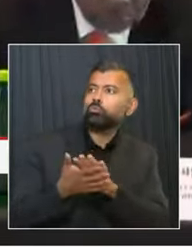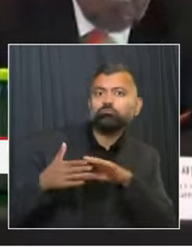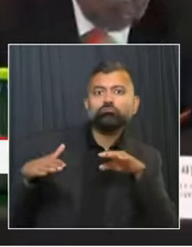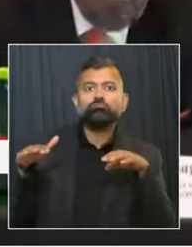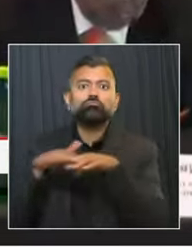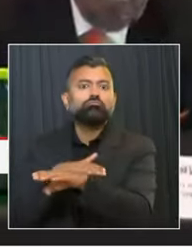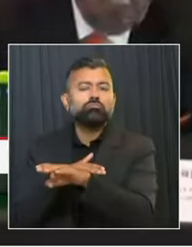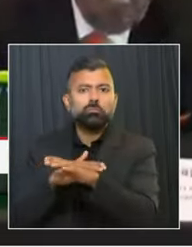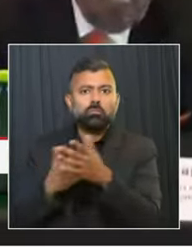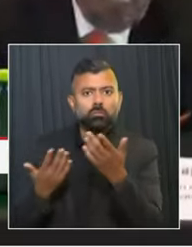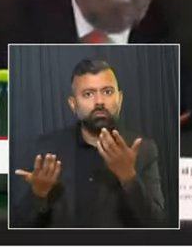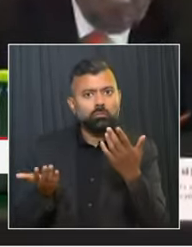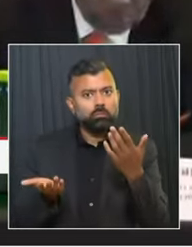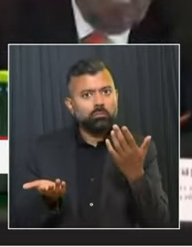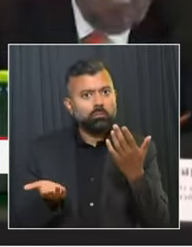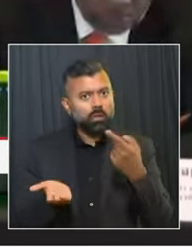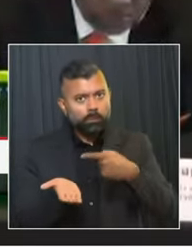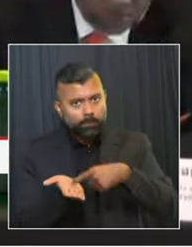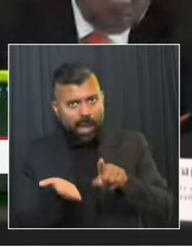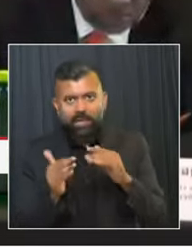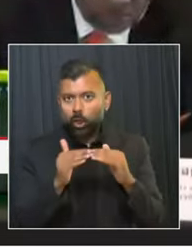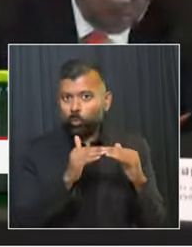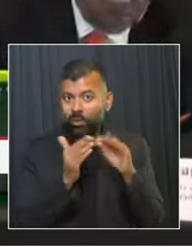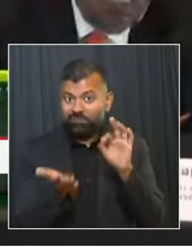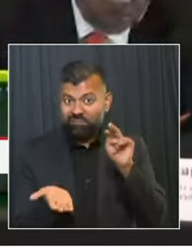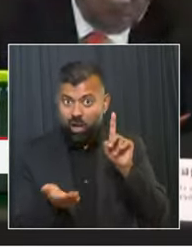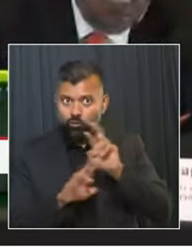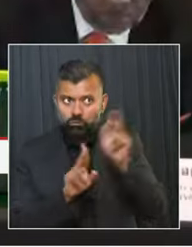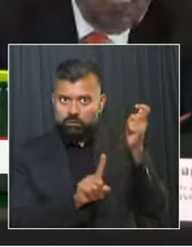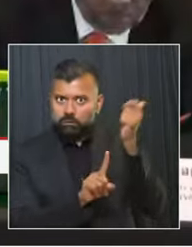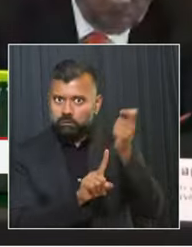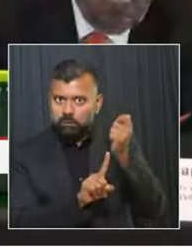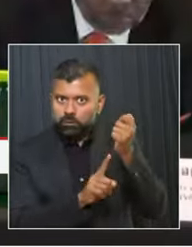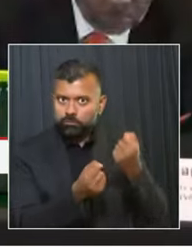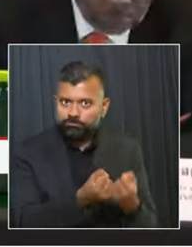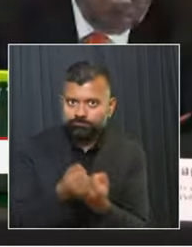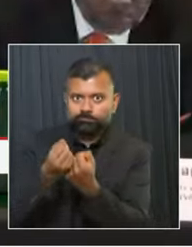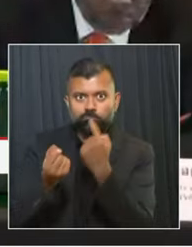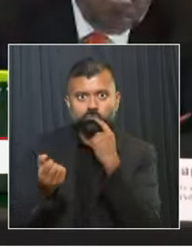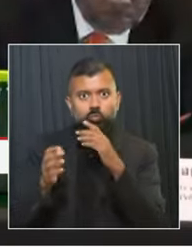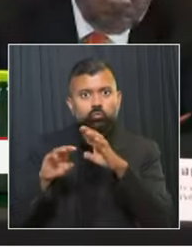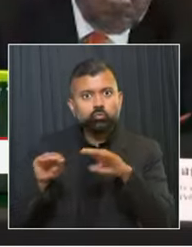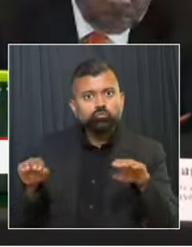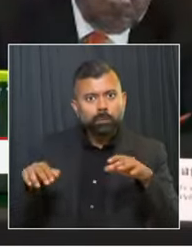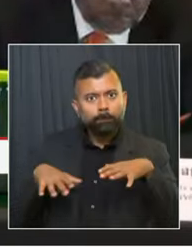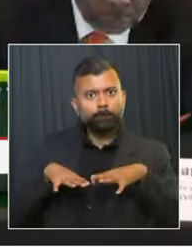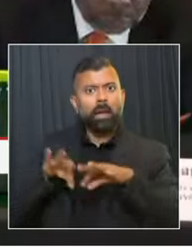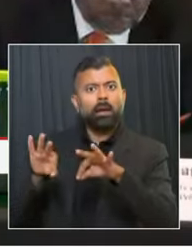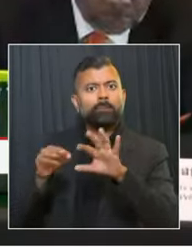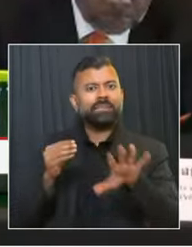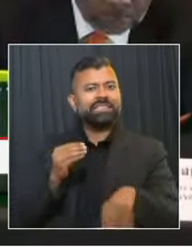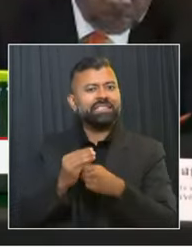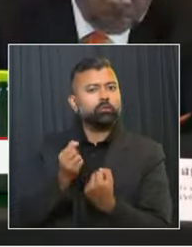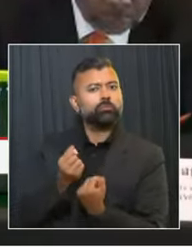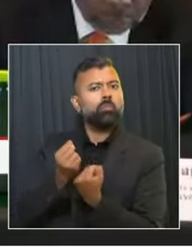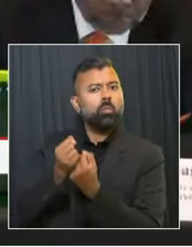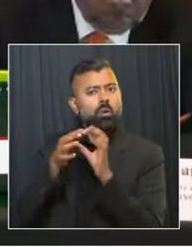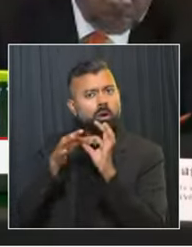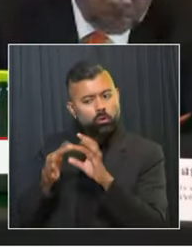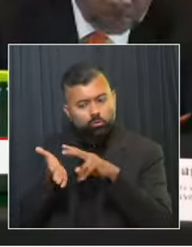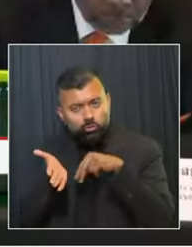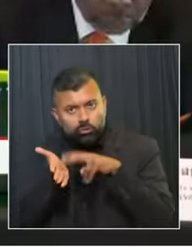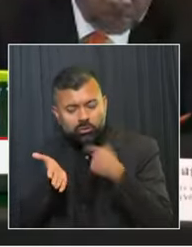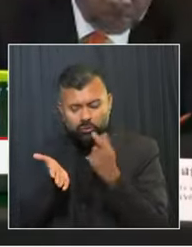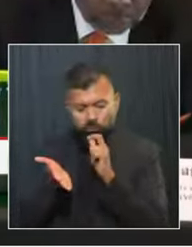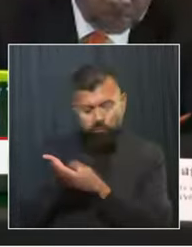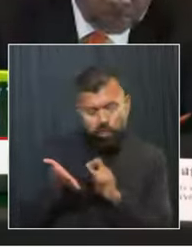P-Keep program, and in the subsidy for children in our early childhood programs is a core part of those investments. The increases for